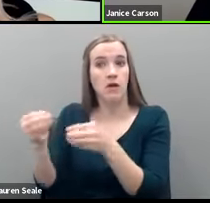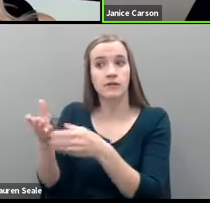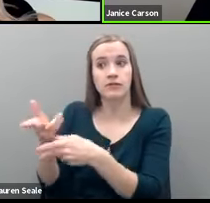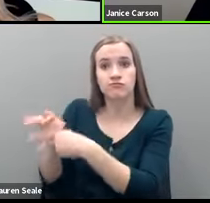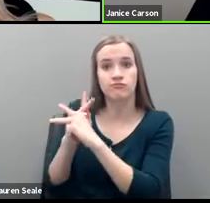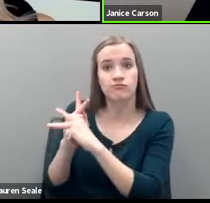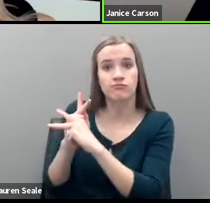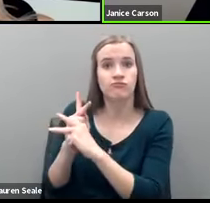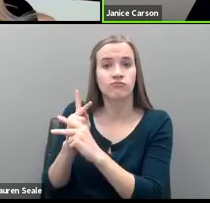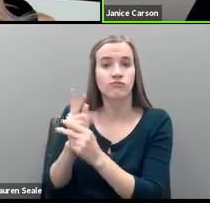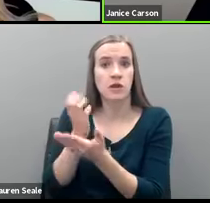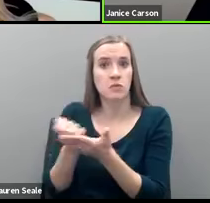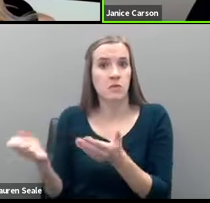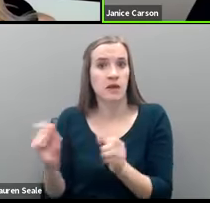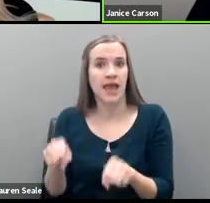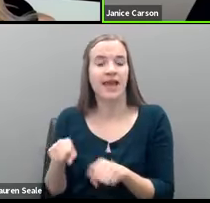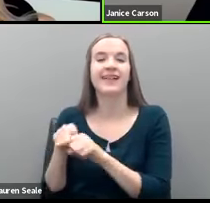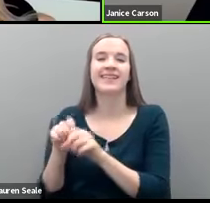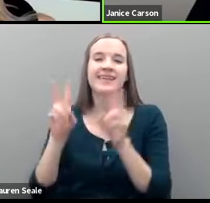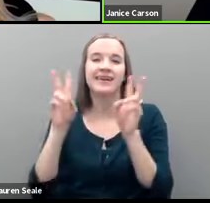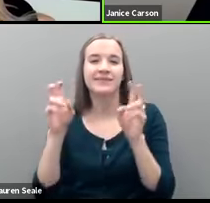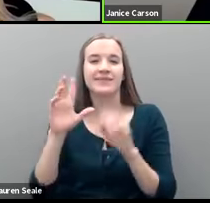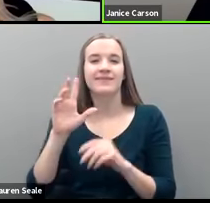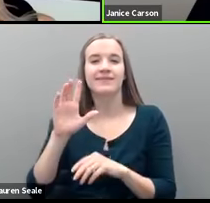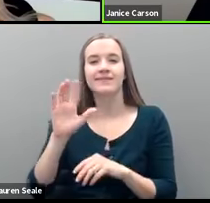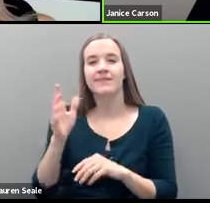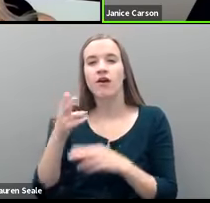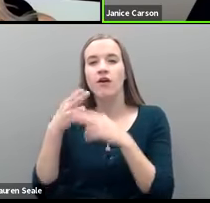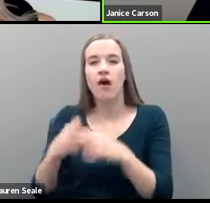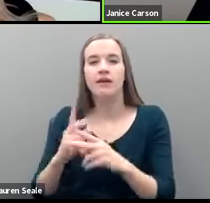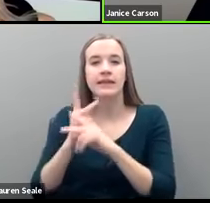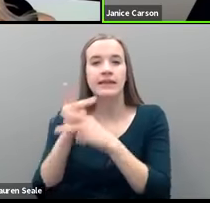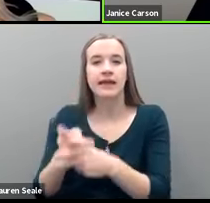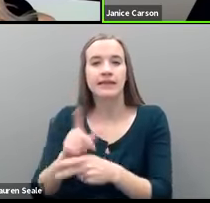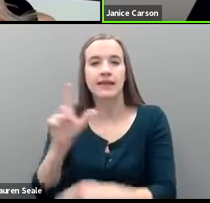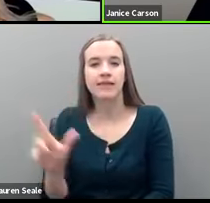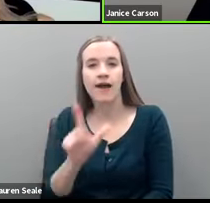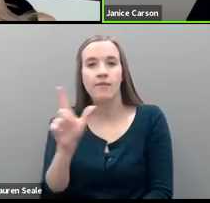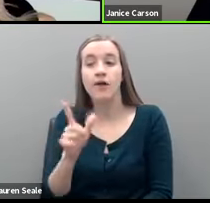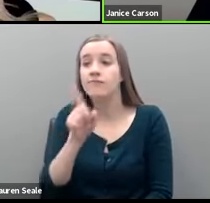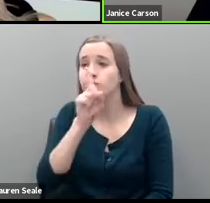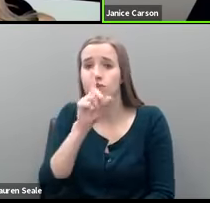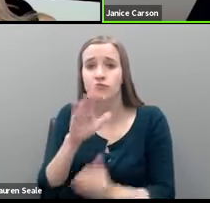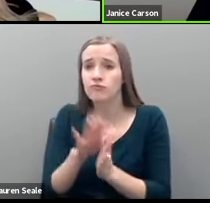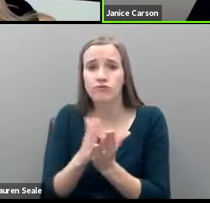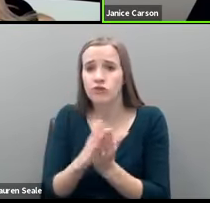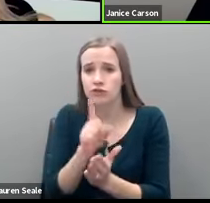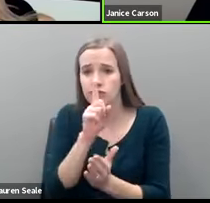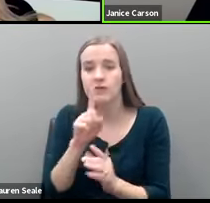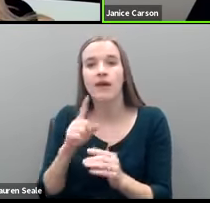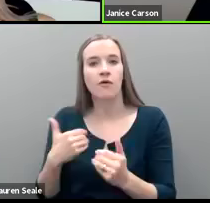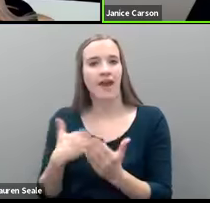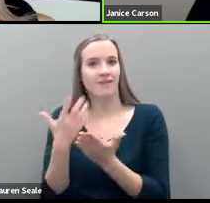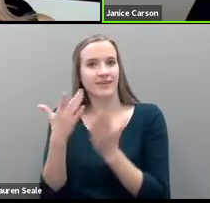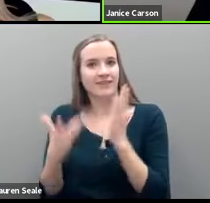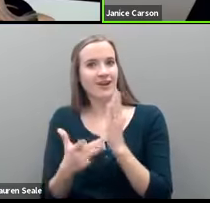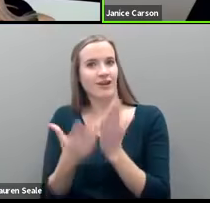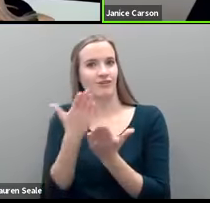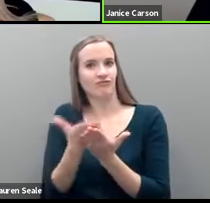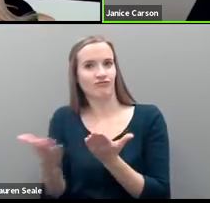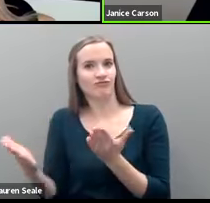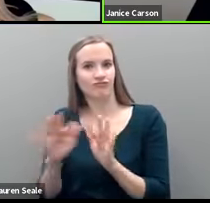it as a library, but instead of books, we have lots of equipment, lots of technology for people to give a go. So when people